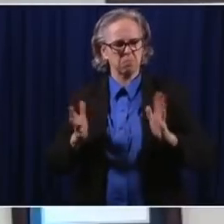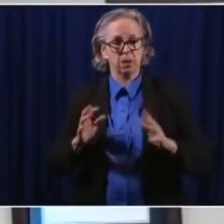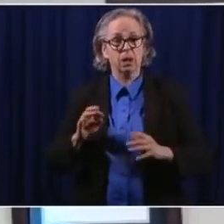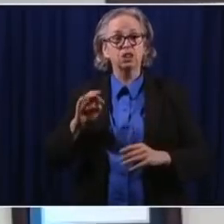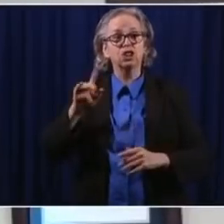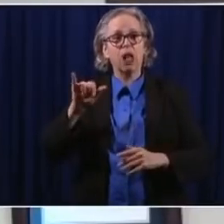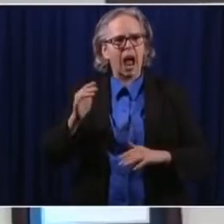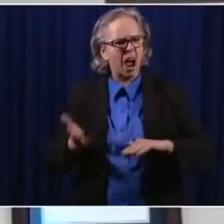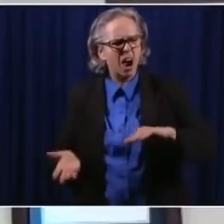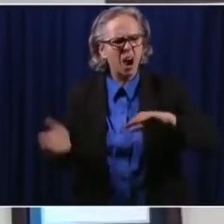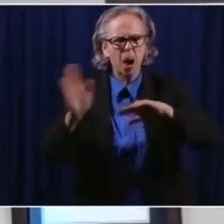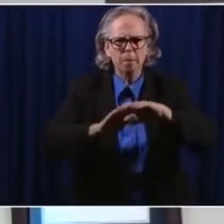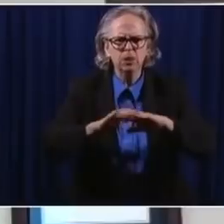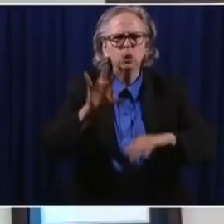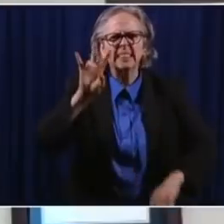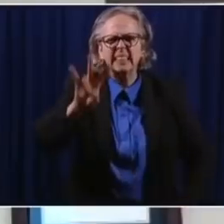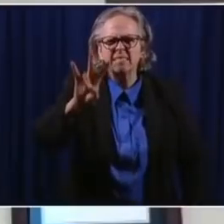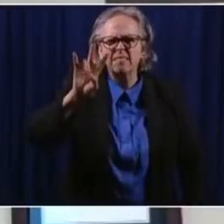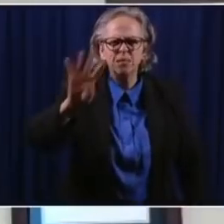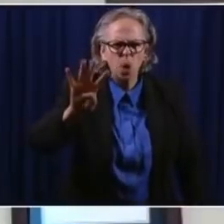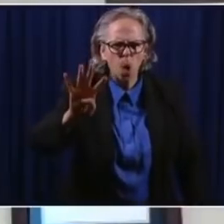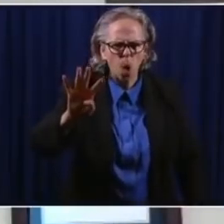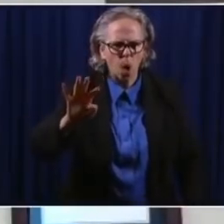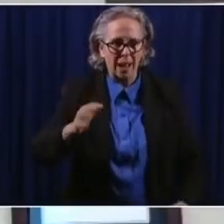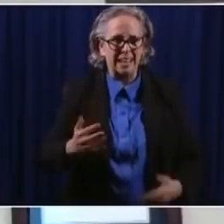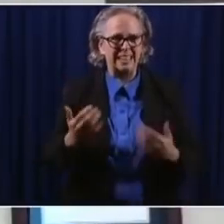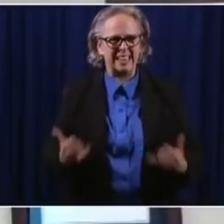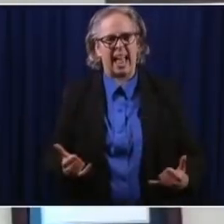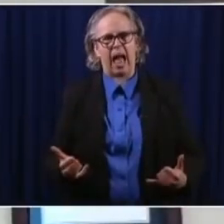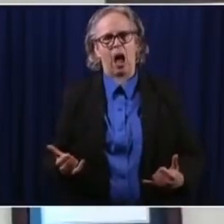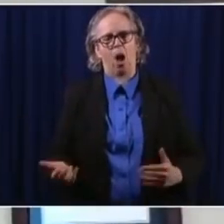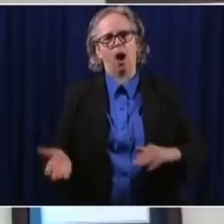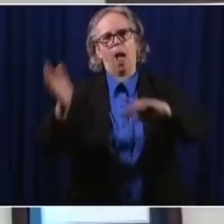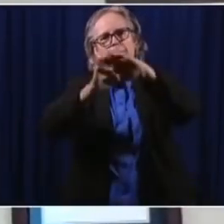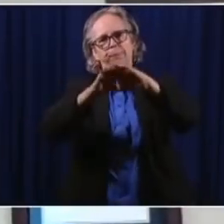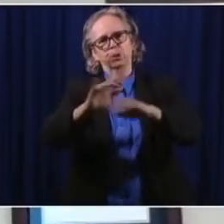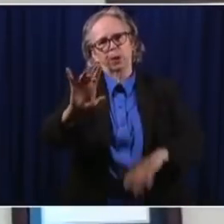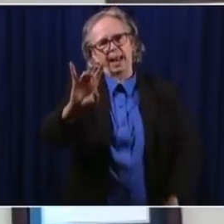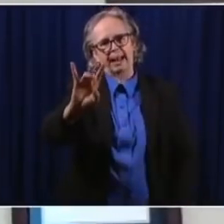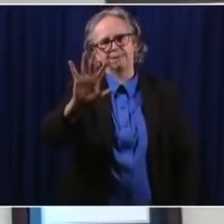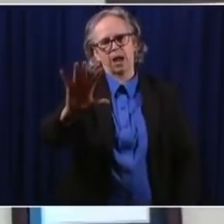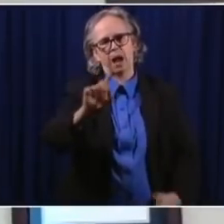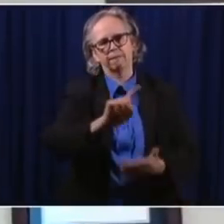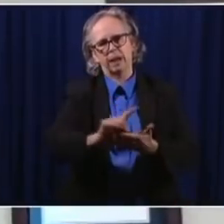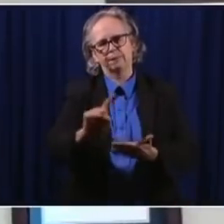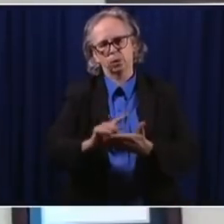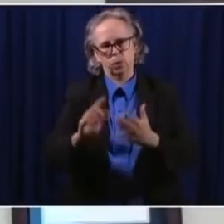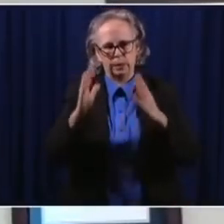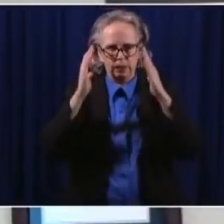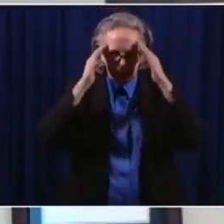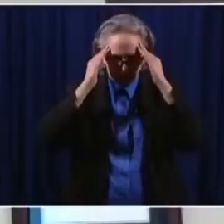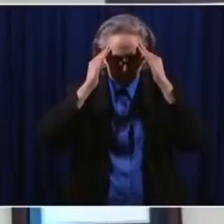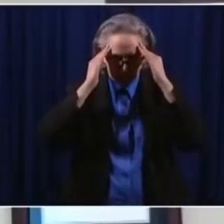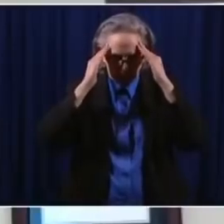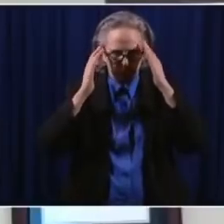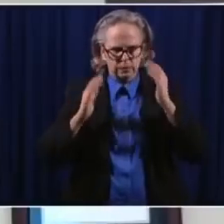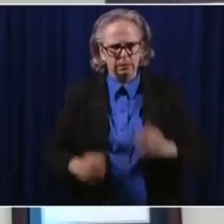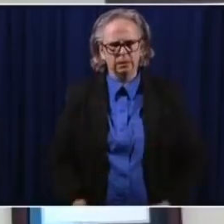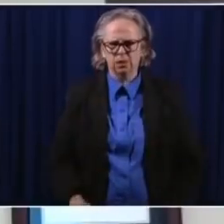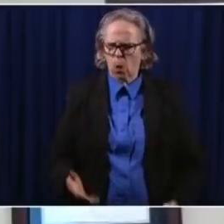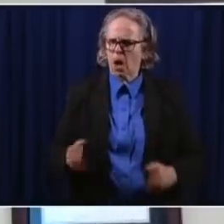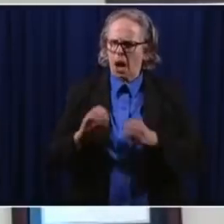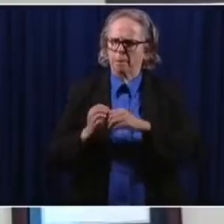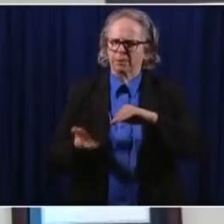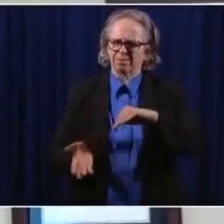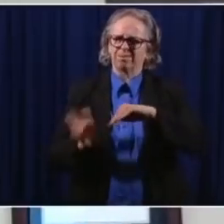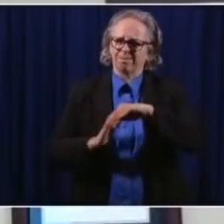on average. And now in August, we're seeing 85 cases a week on average. So while Medina County has never been